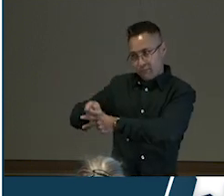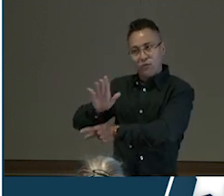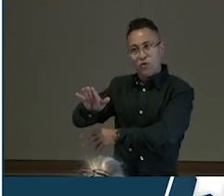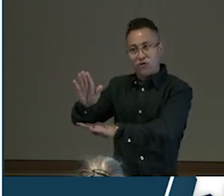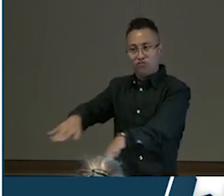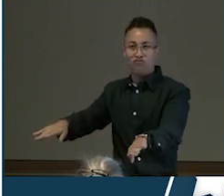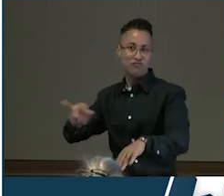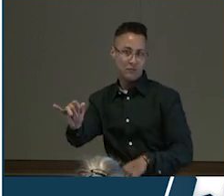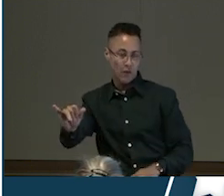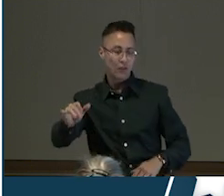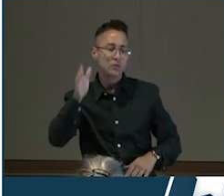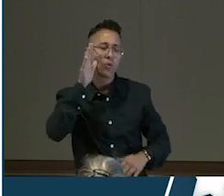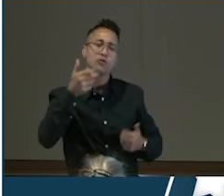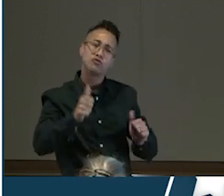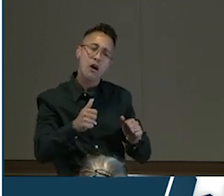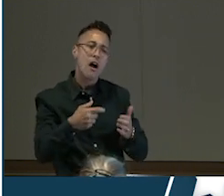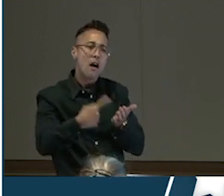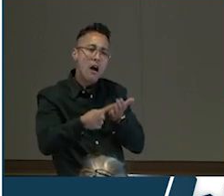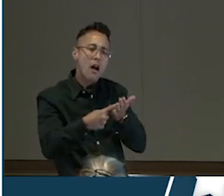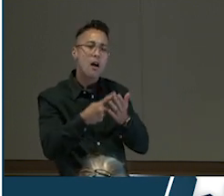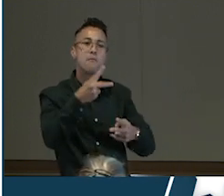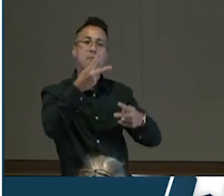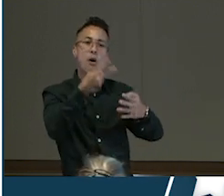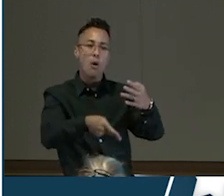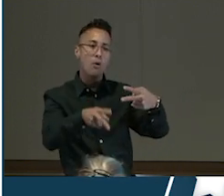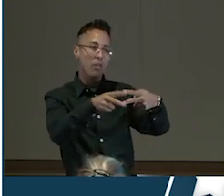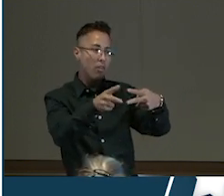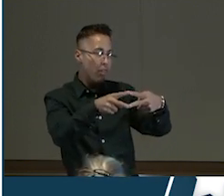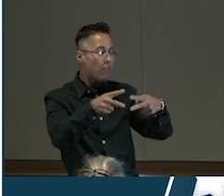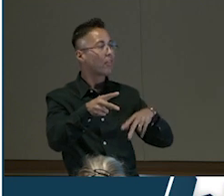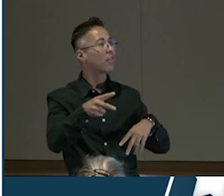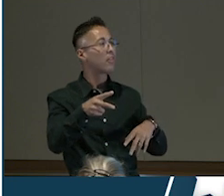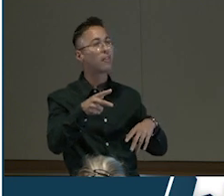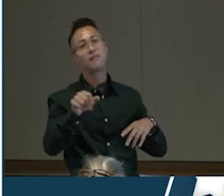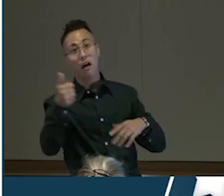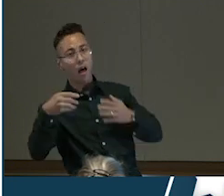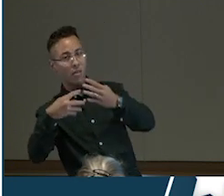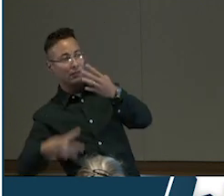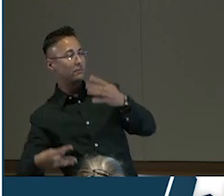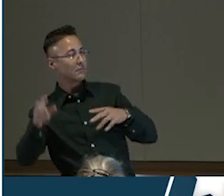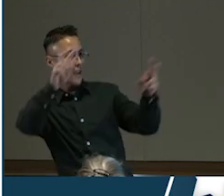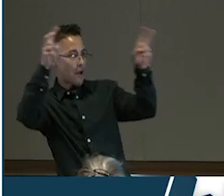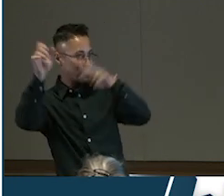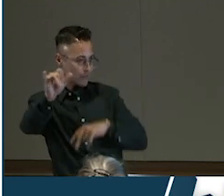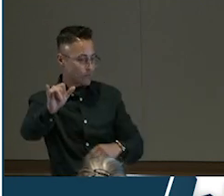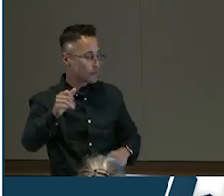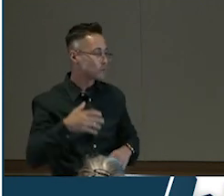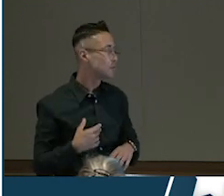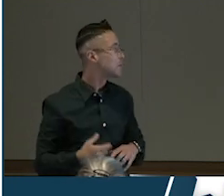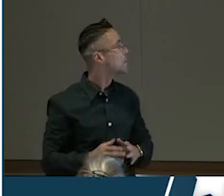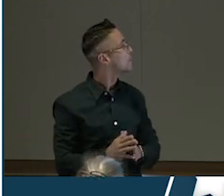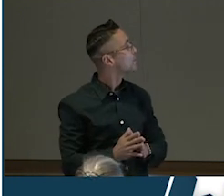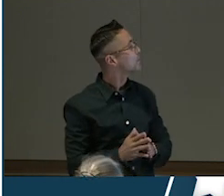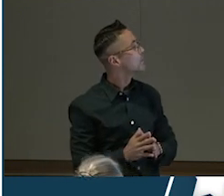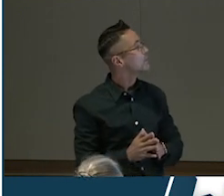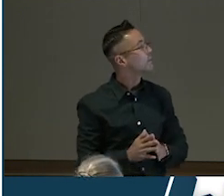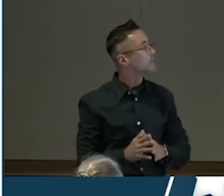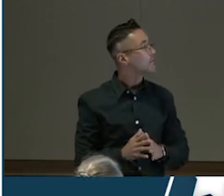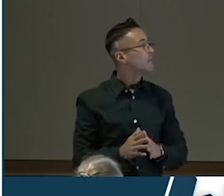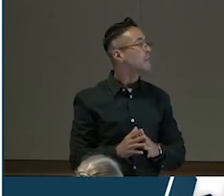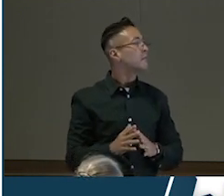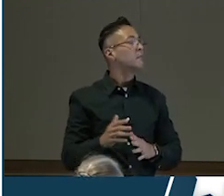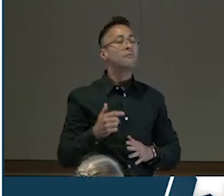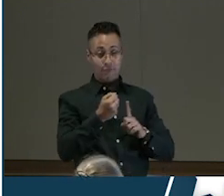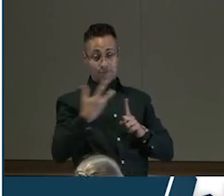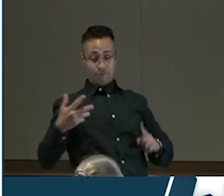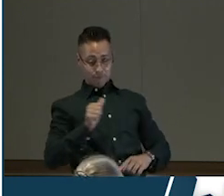so we're really going to try to cover both and a whole bunch of topics in between, so legal stuff and all sorts. And I will